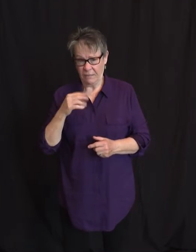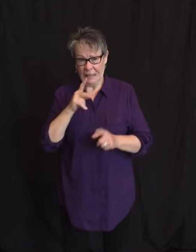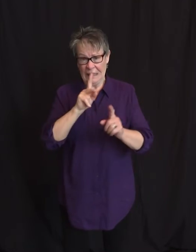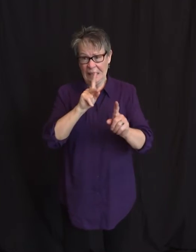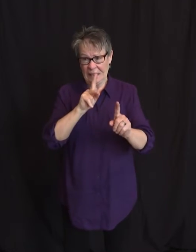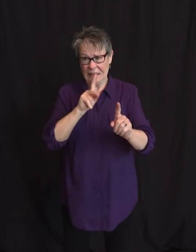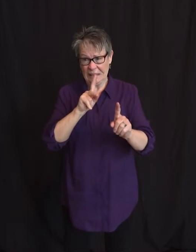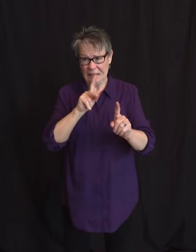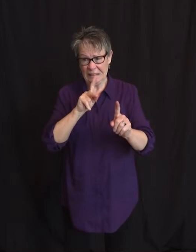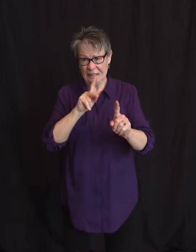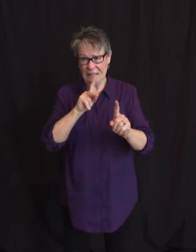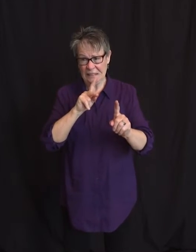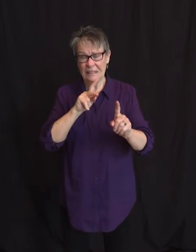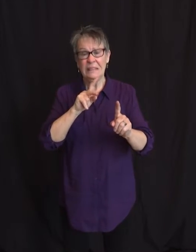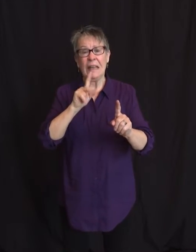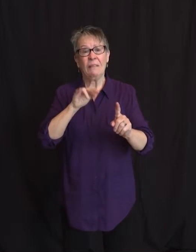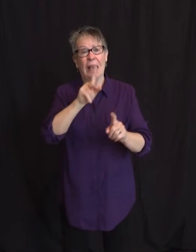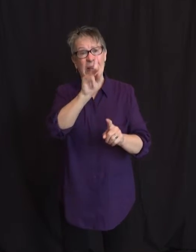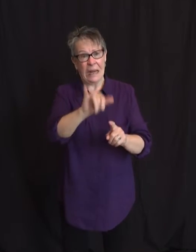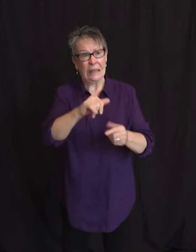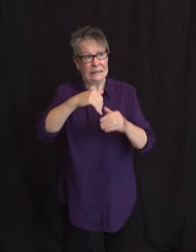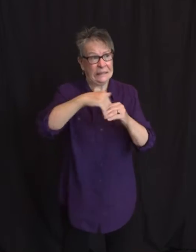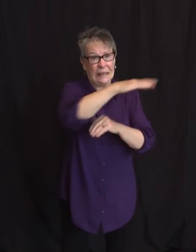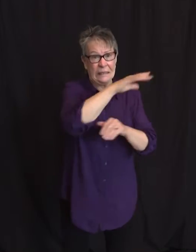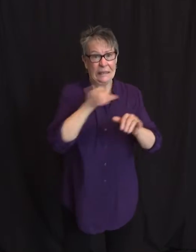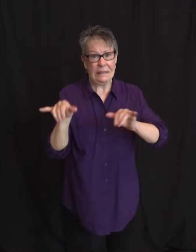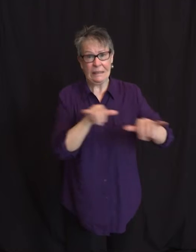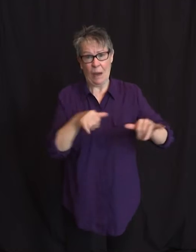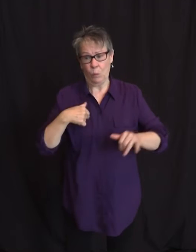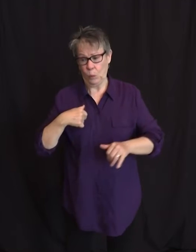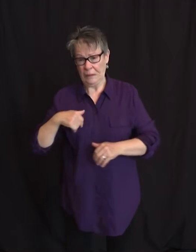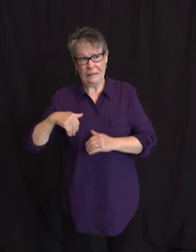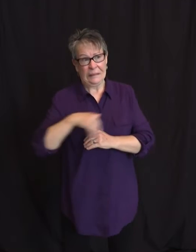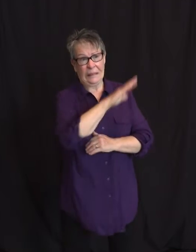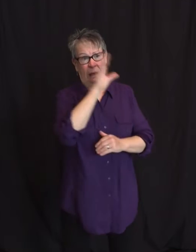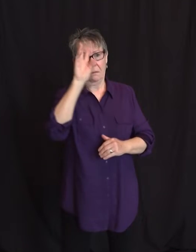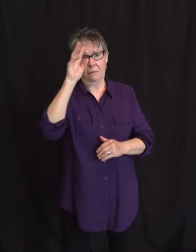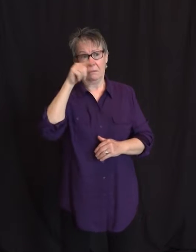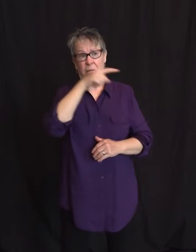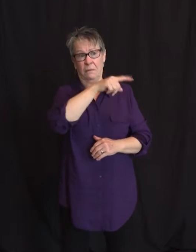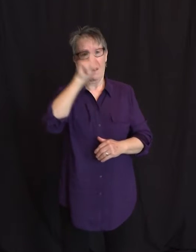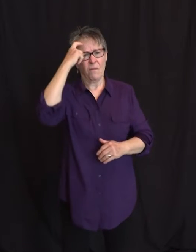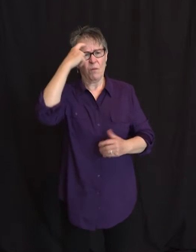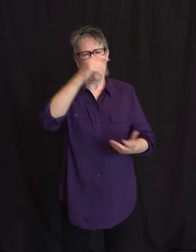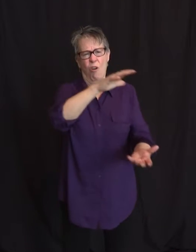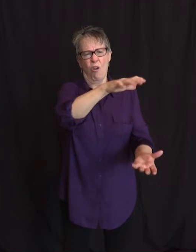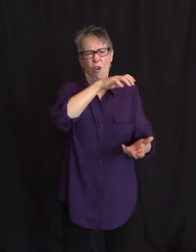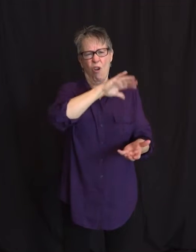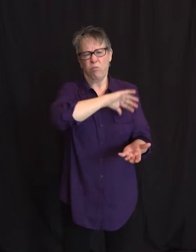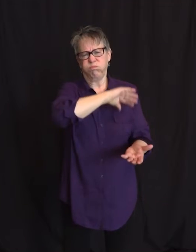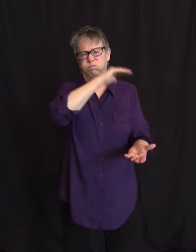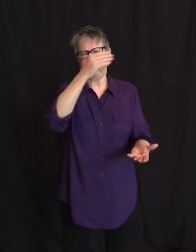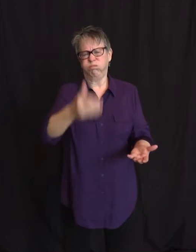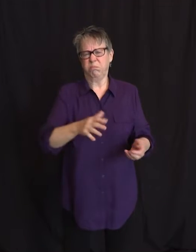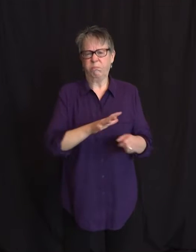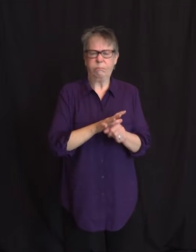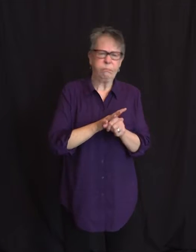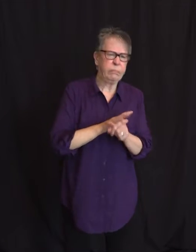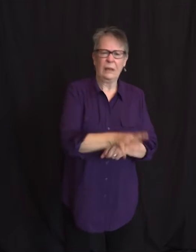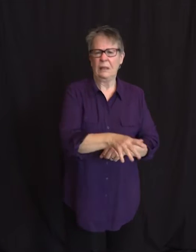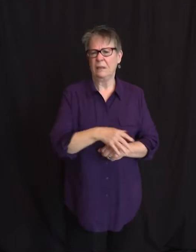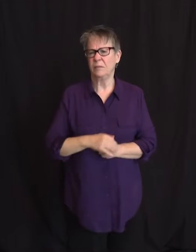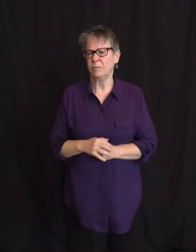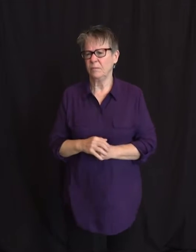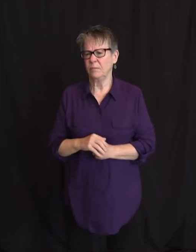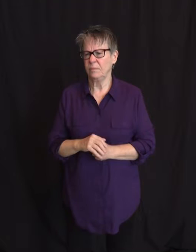for everything you're doing. And you made a point about the mayors and freeholders. This is not a partisan point right now. This is overwhelmingly doing what's